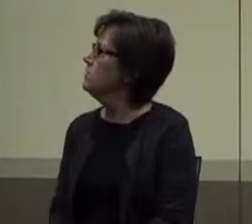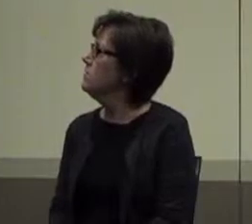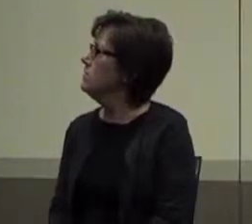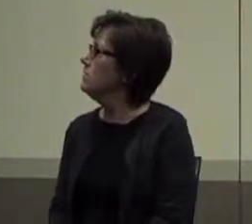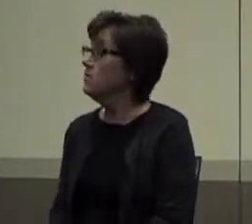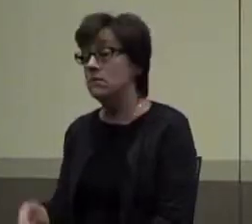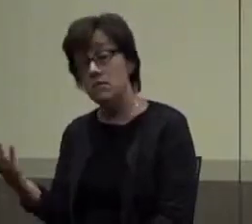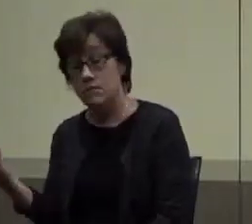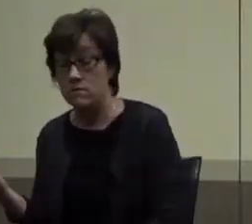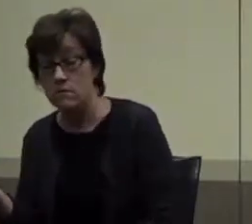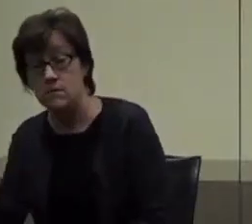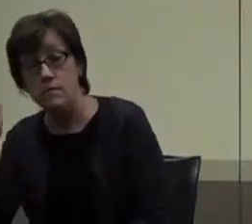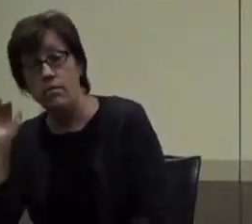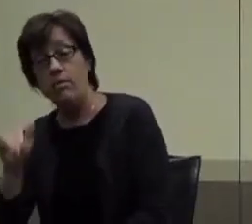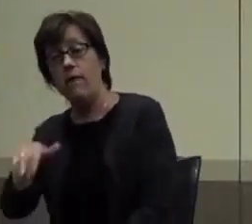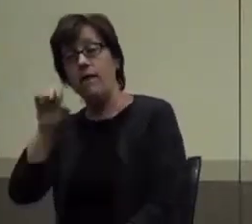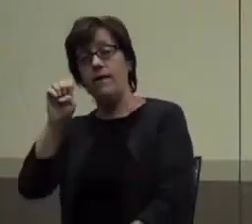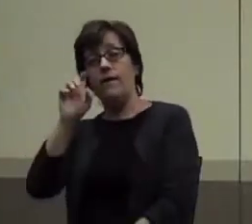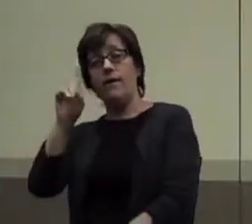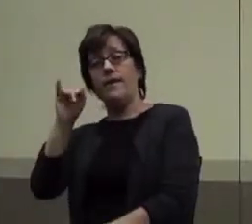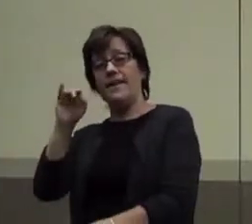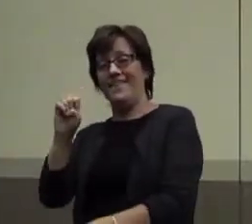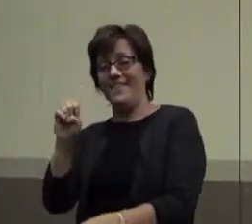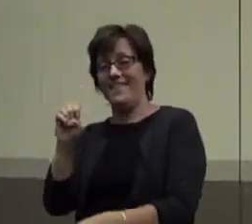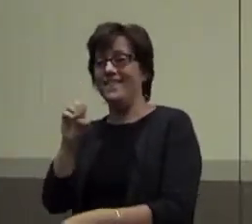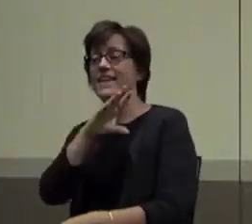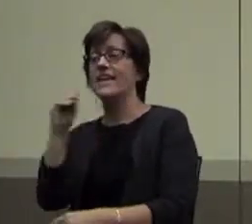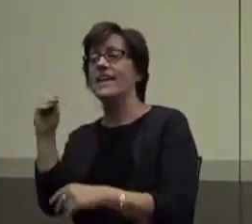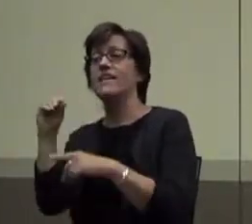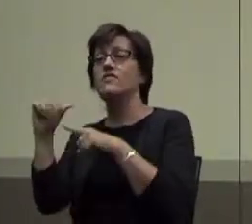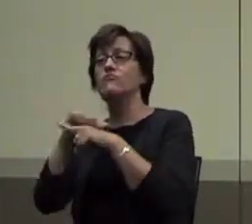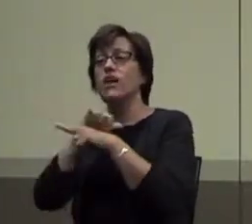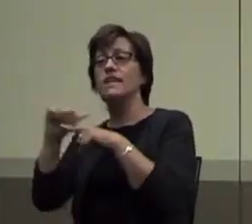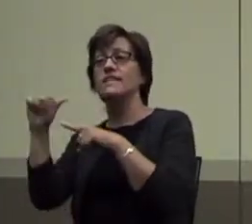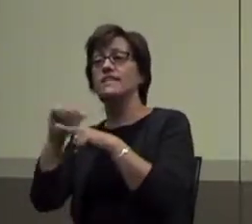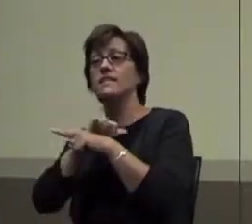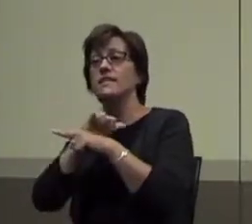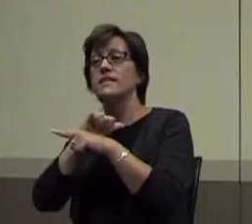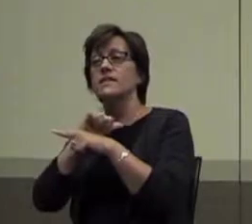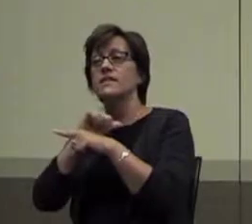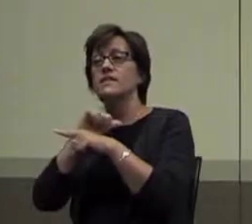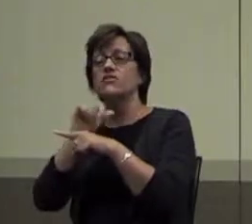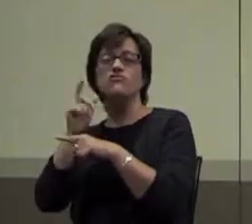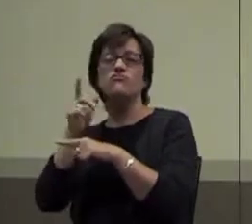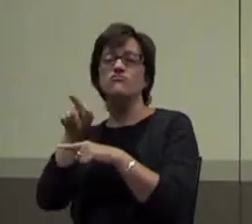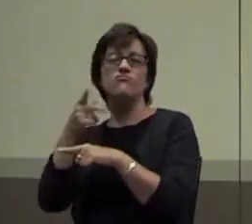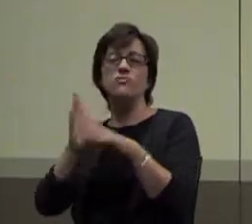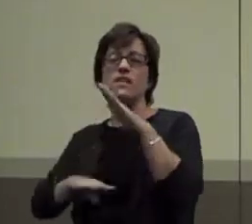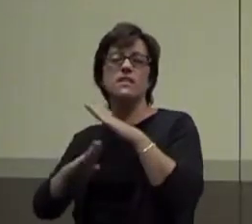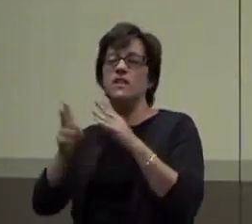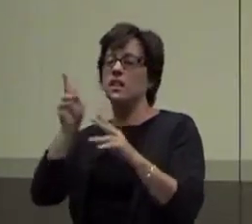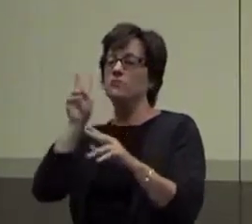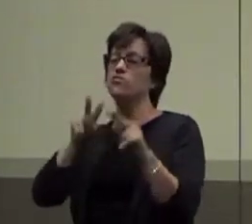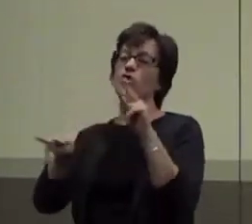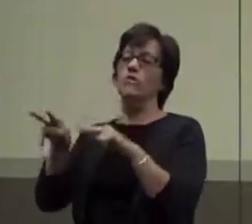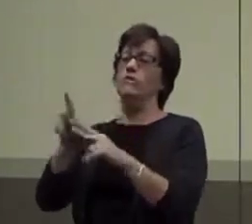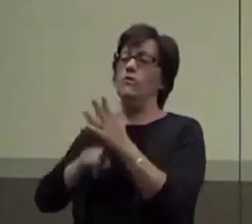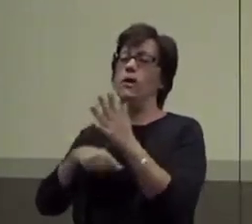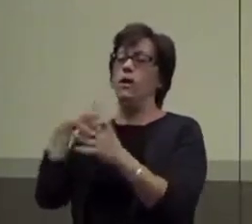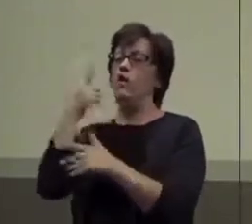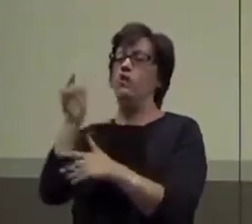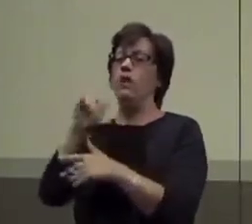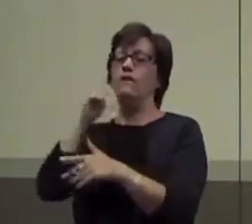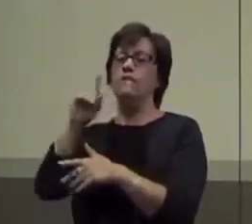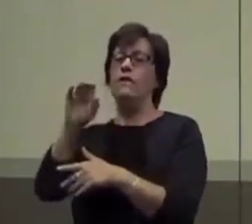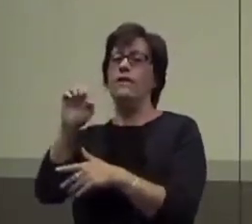Okay, so that's Eddie, and the practice. And basically just observe what it could look like for Eddie. Now